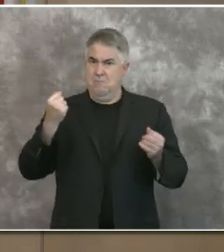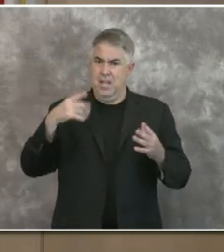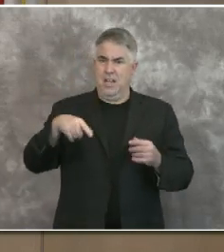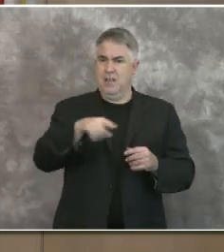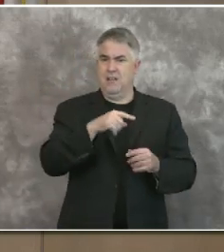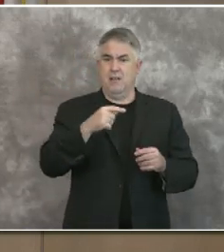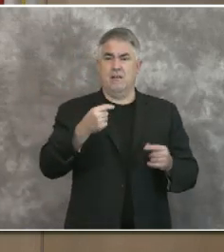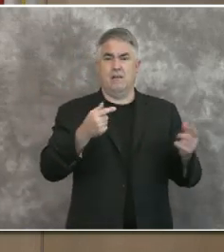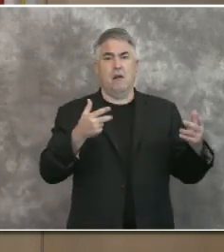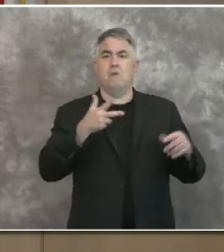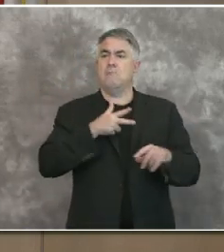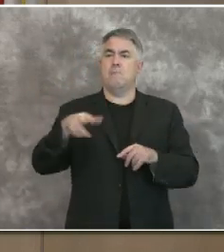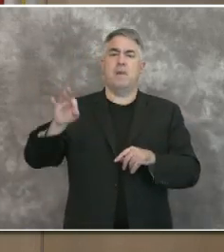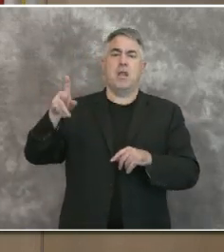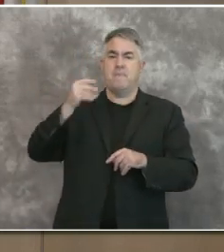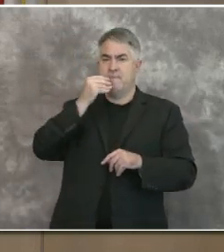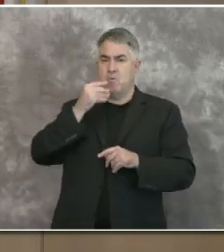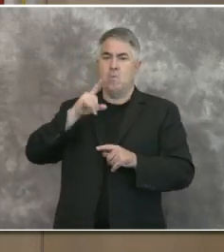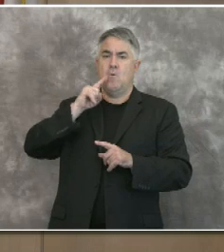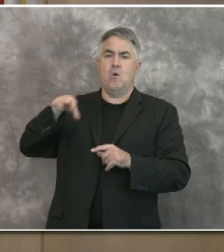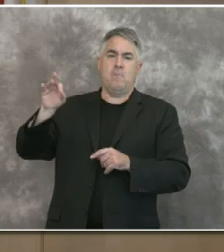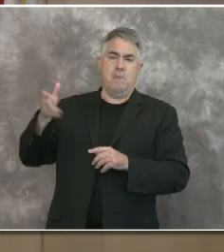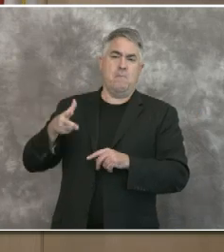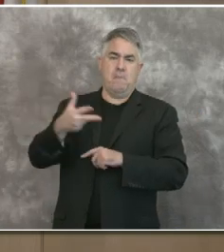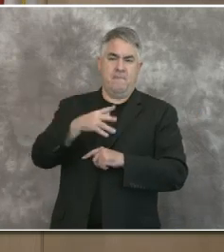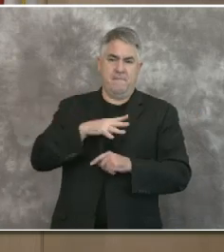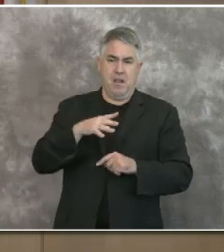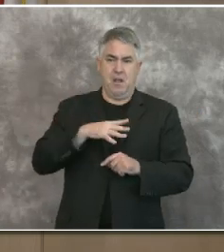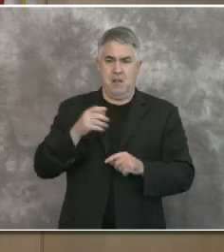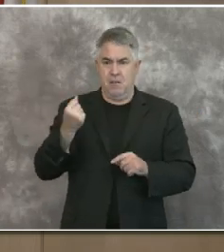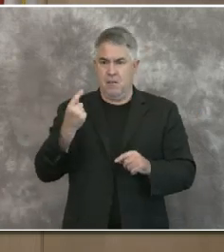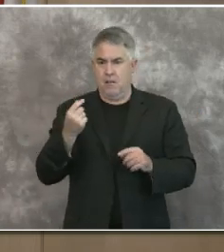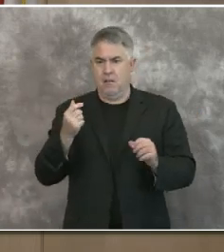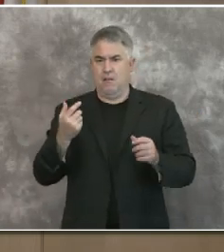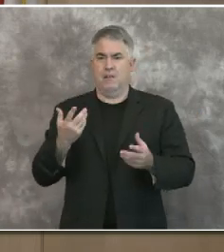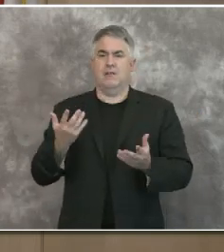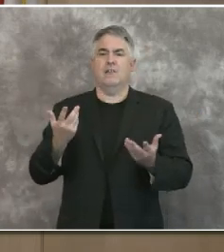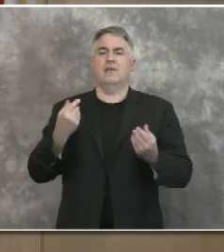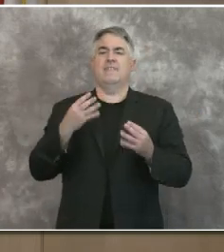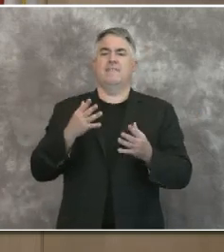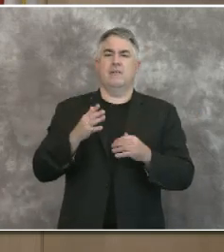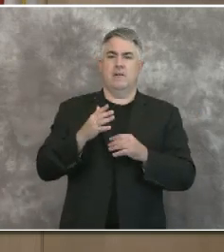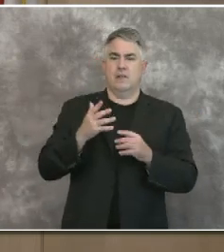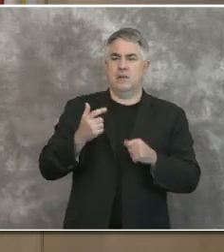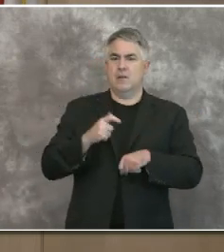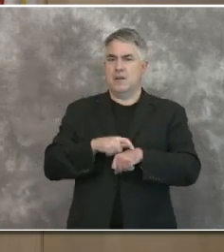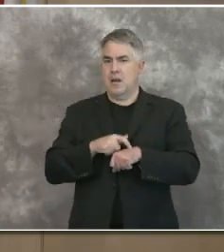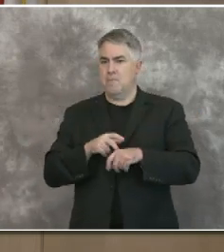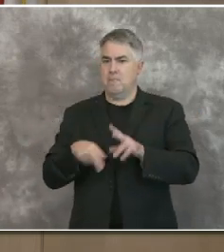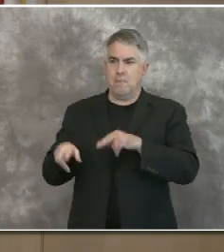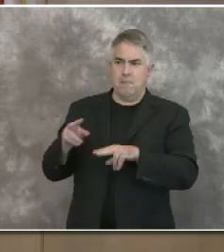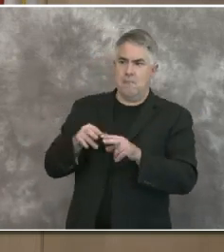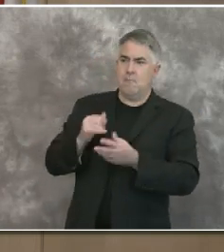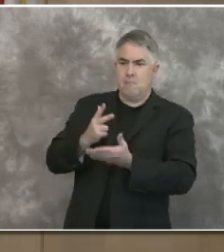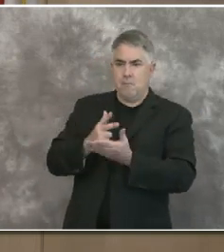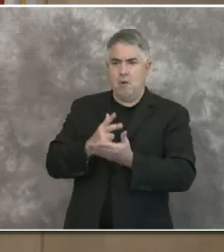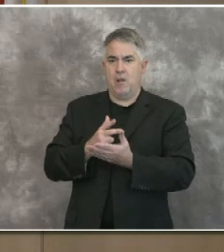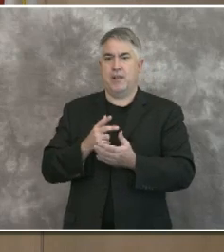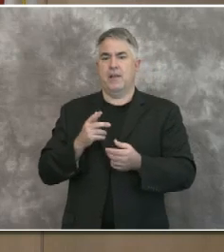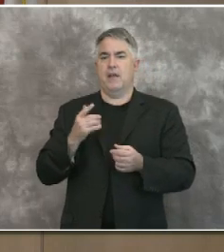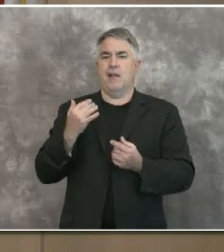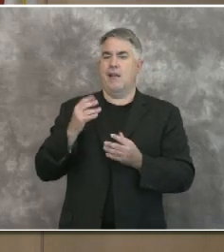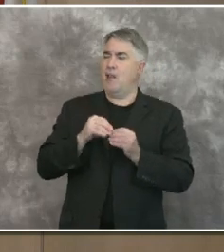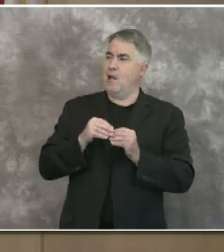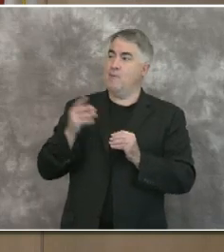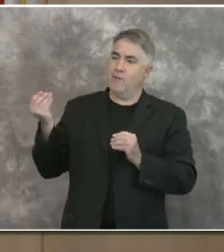delivery as they've been doing so. So make sure that you give yourself a little extra time. Parking lots might be crowded. Stay patient,